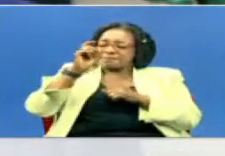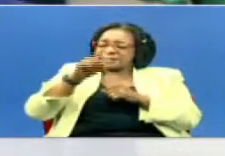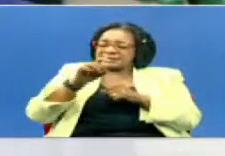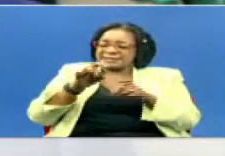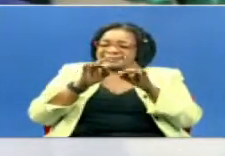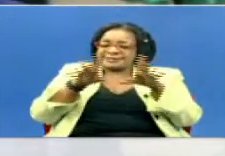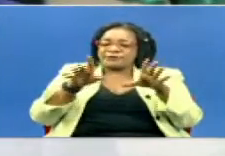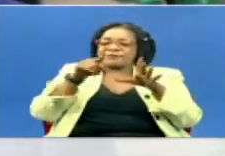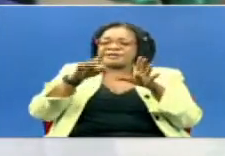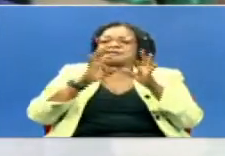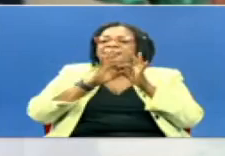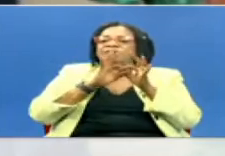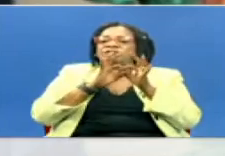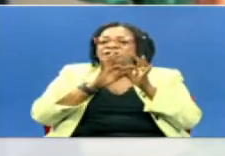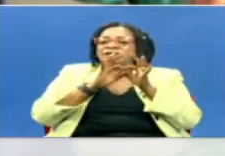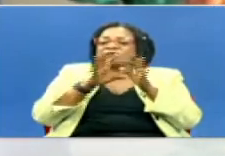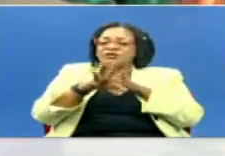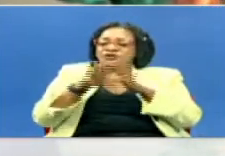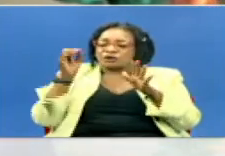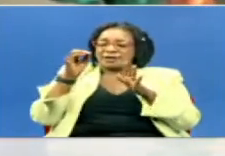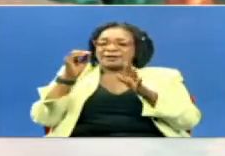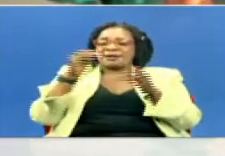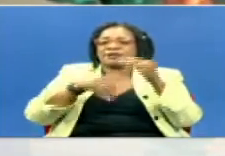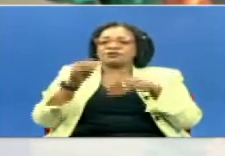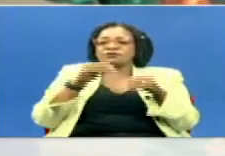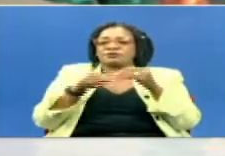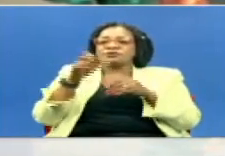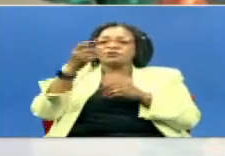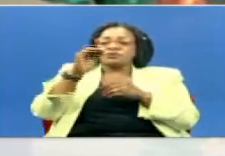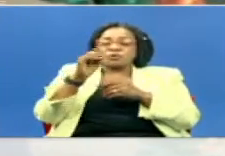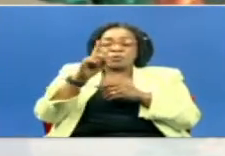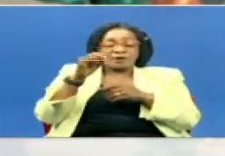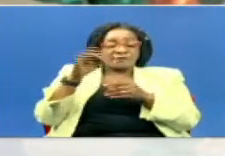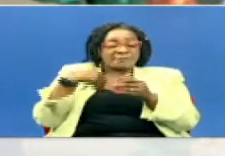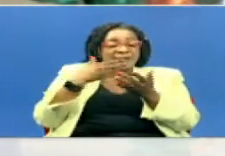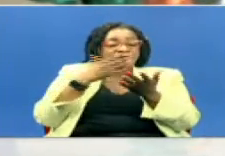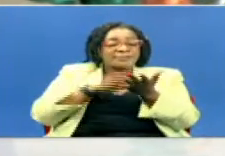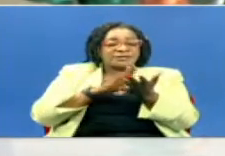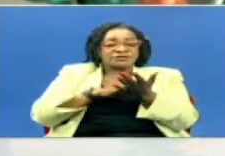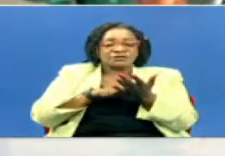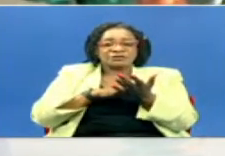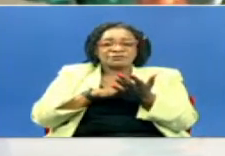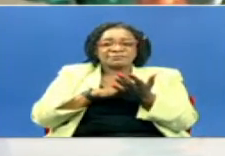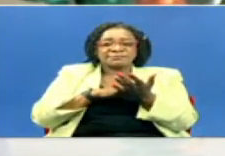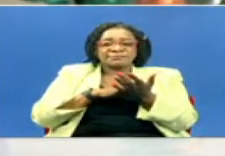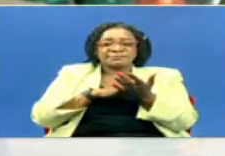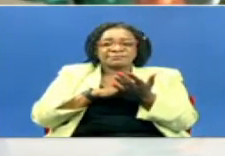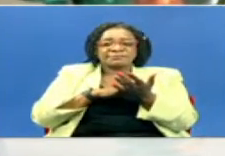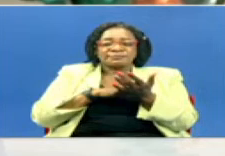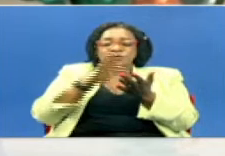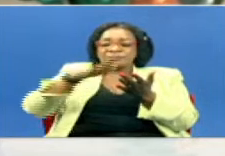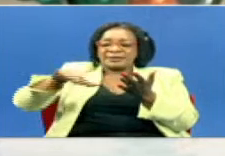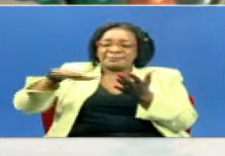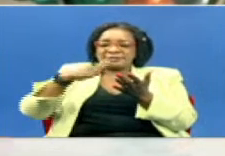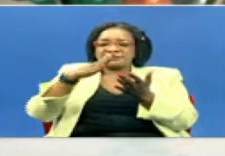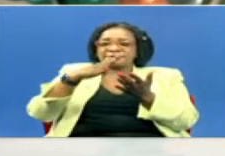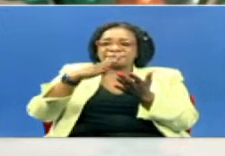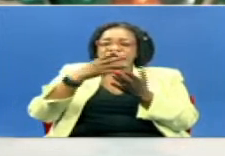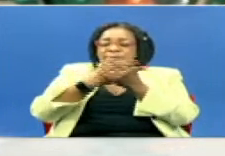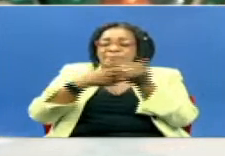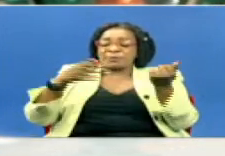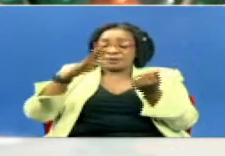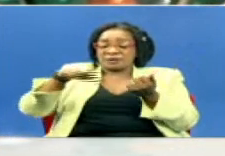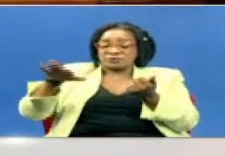this culture of stolen elections. Mm-hmm. Therefore, one of my recommendations really to Parliament, both houses of